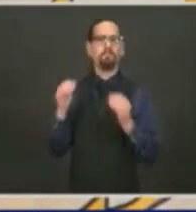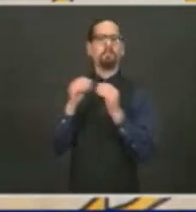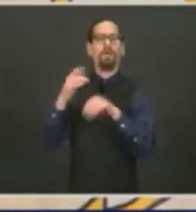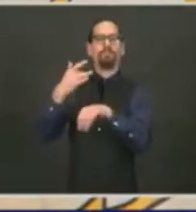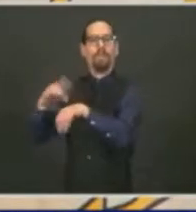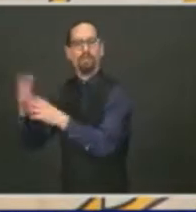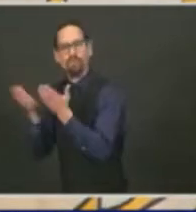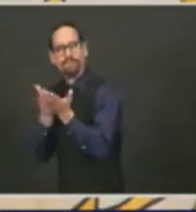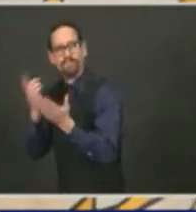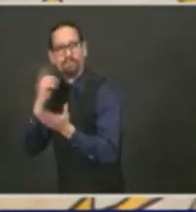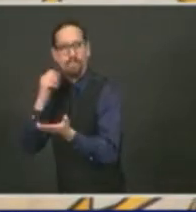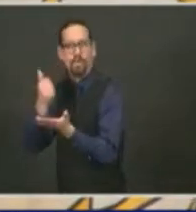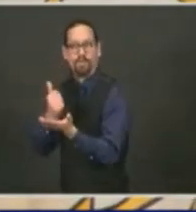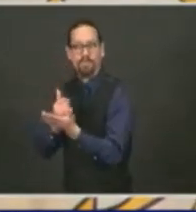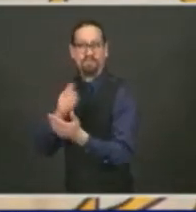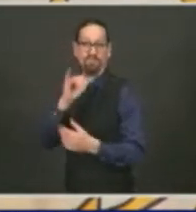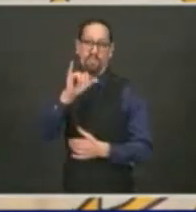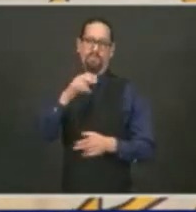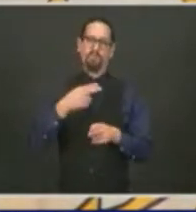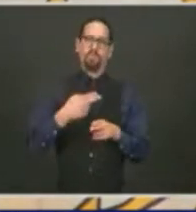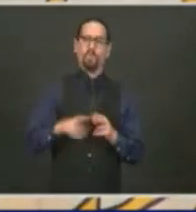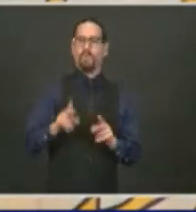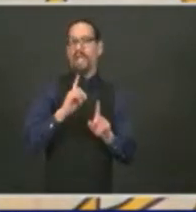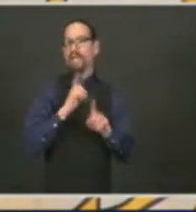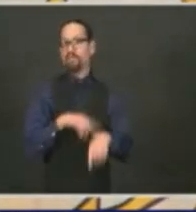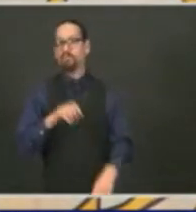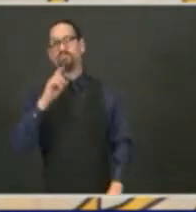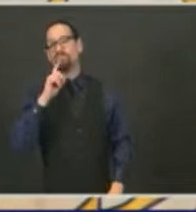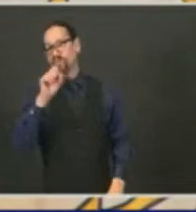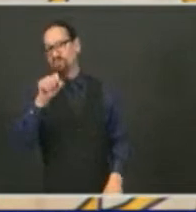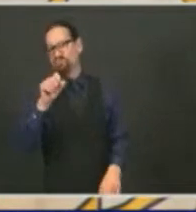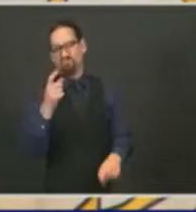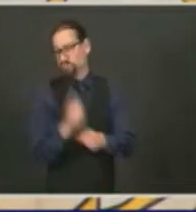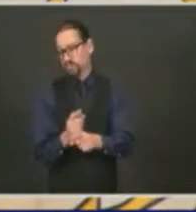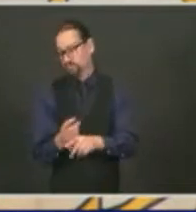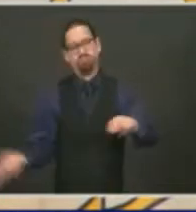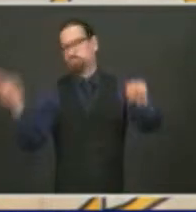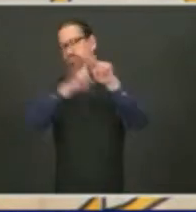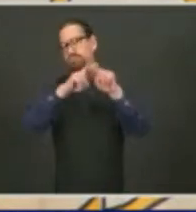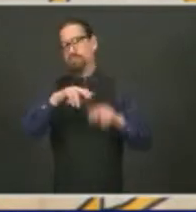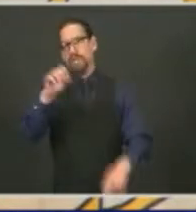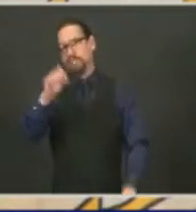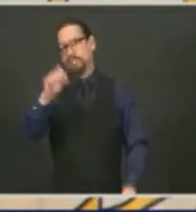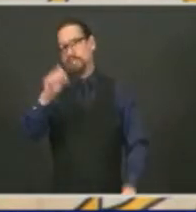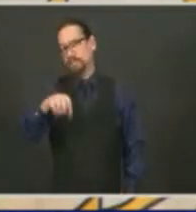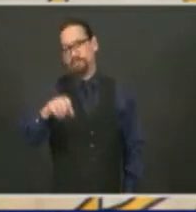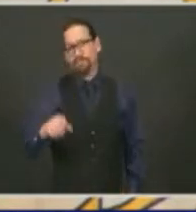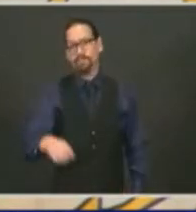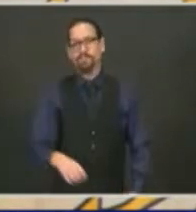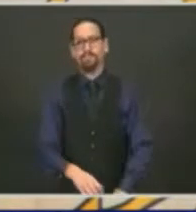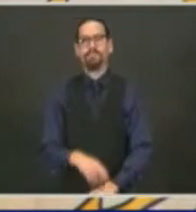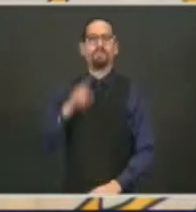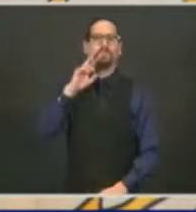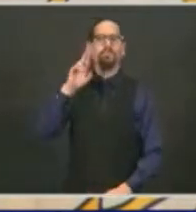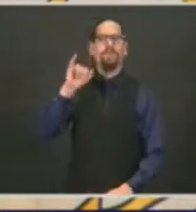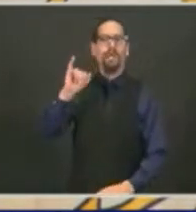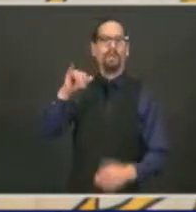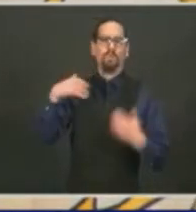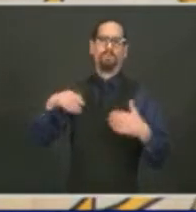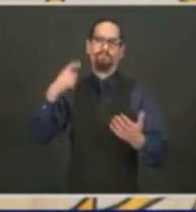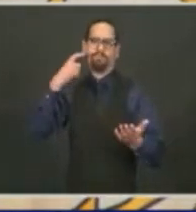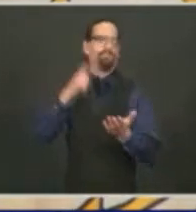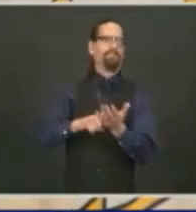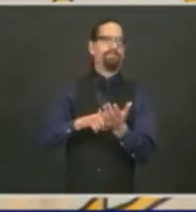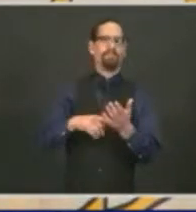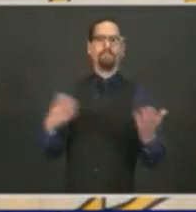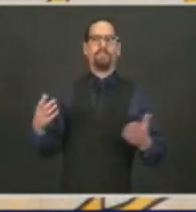it's horrible. I'm I guess proud of the fact that Rhode Island is recognized as a leader in America for the work we've